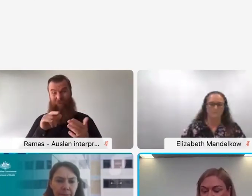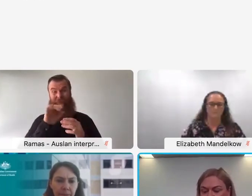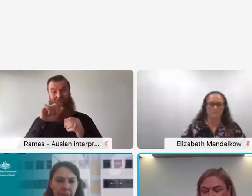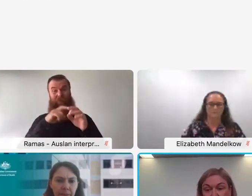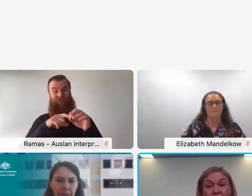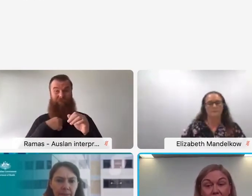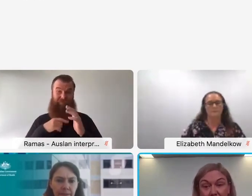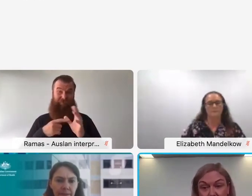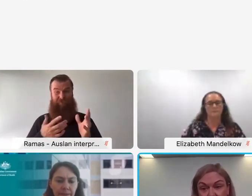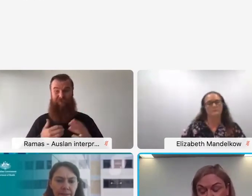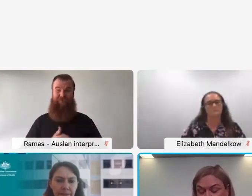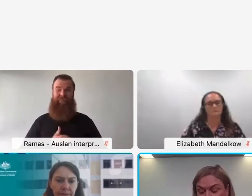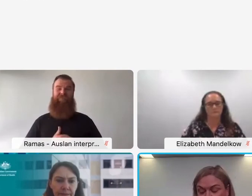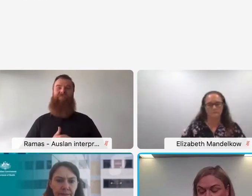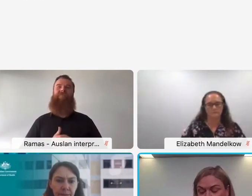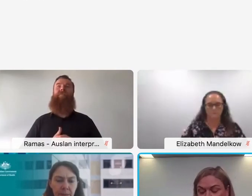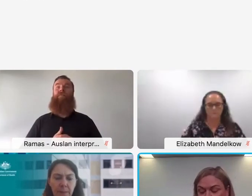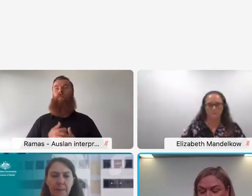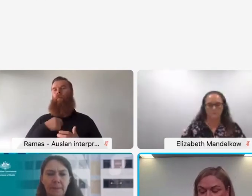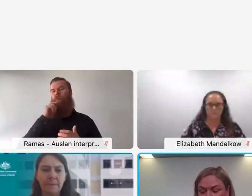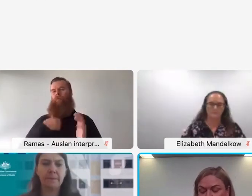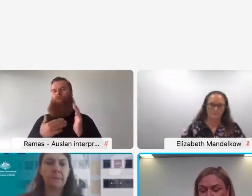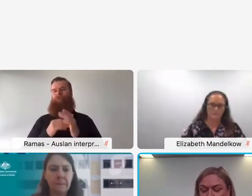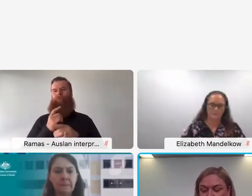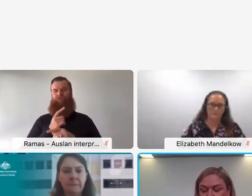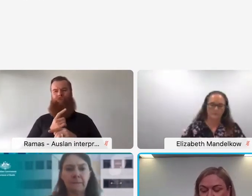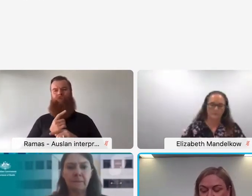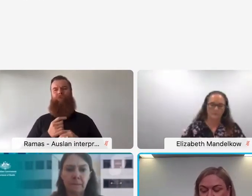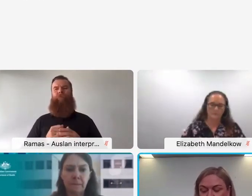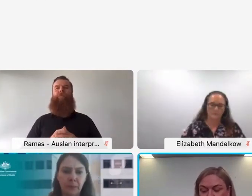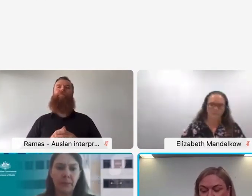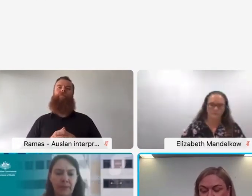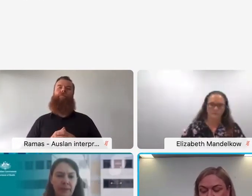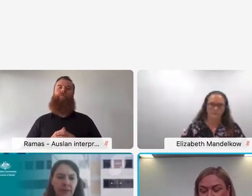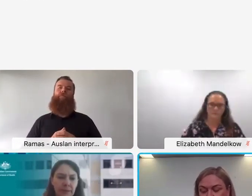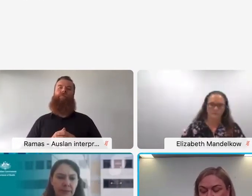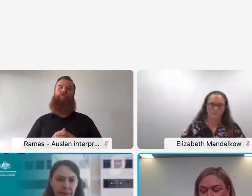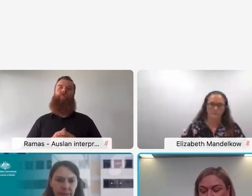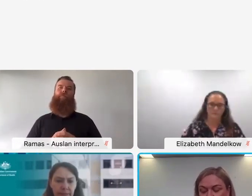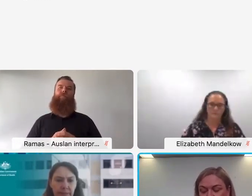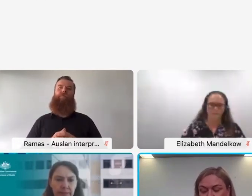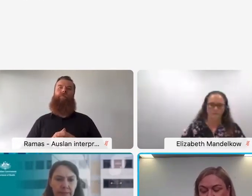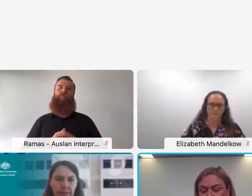And I'll add that on our website as well, if you go to the employers